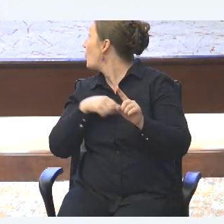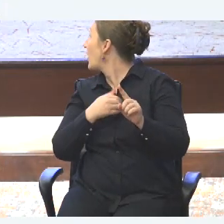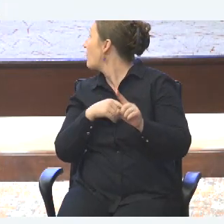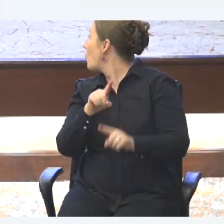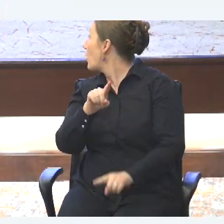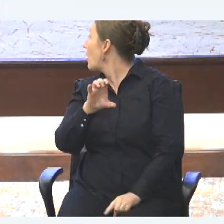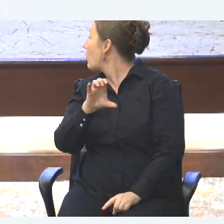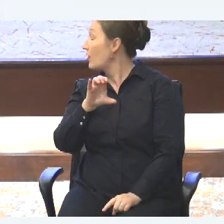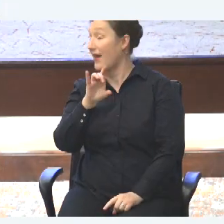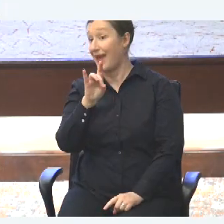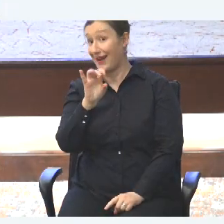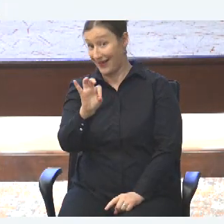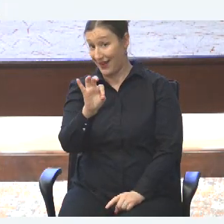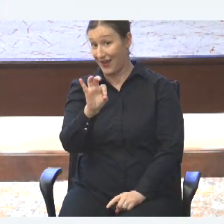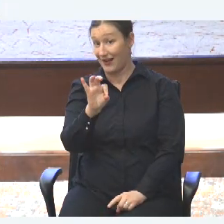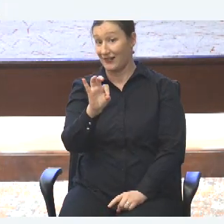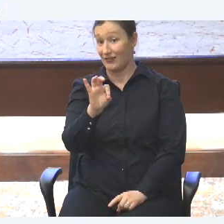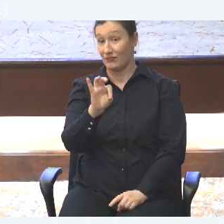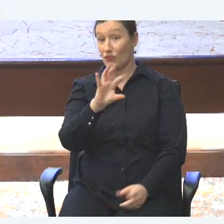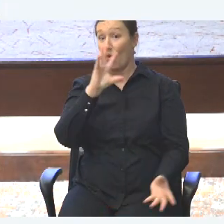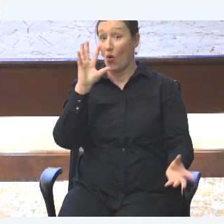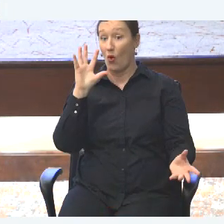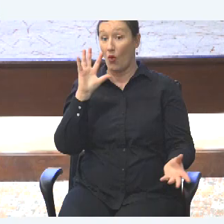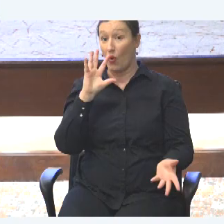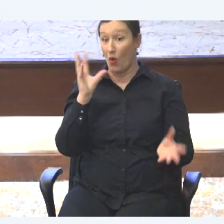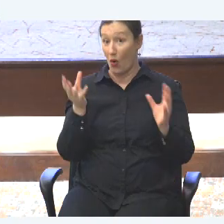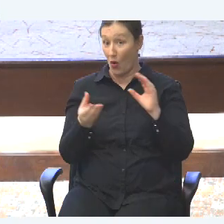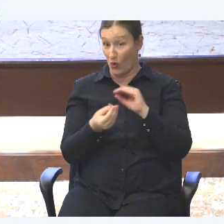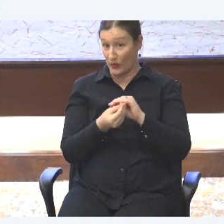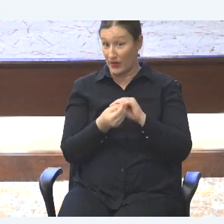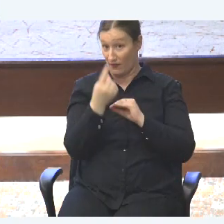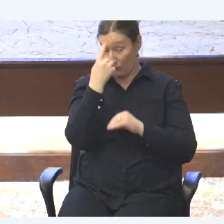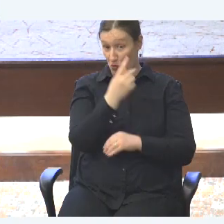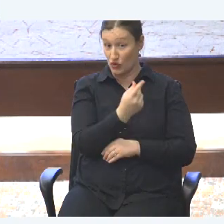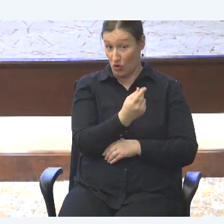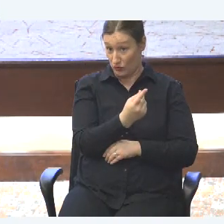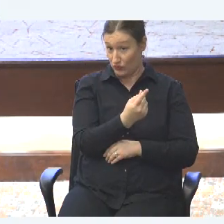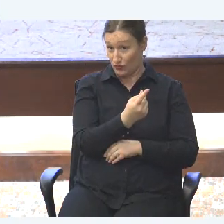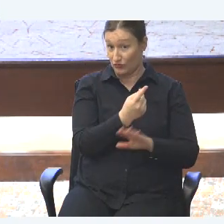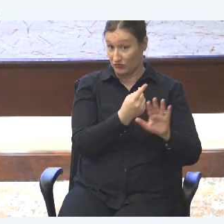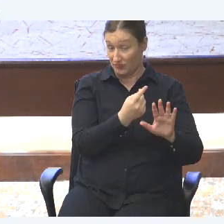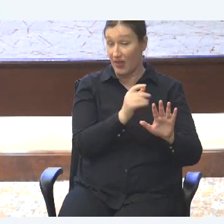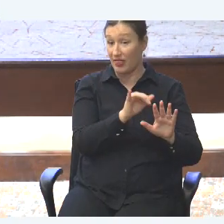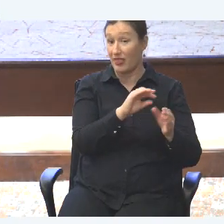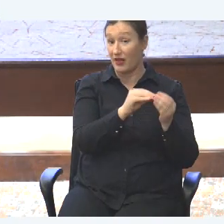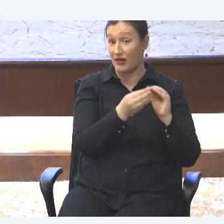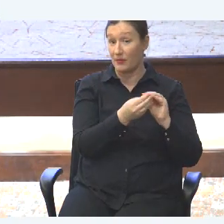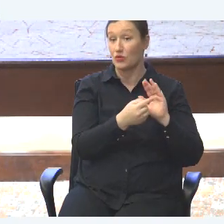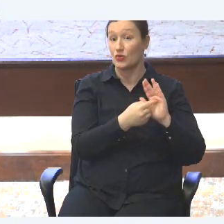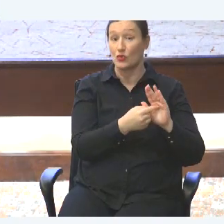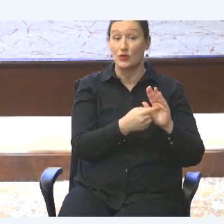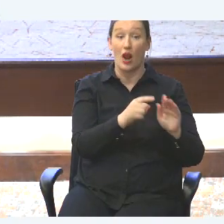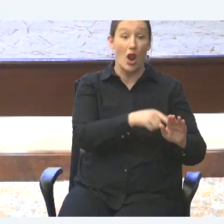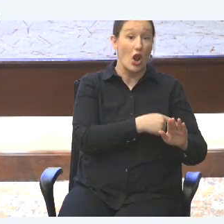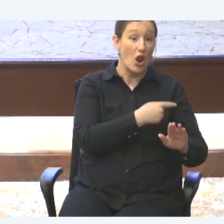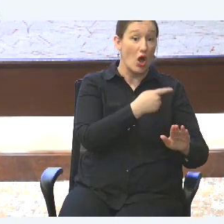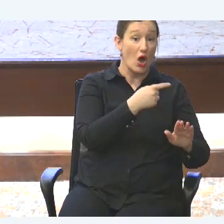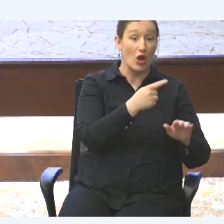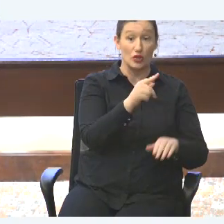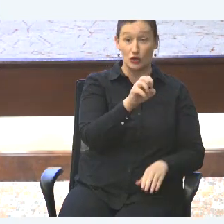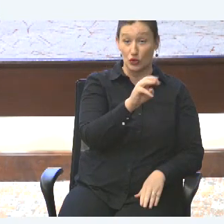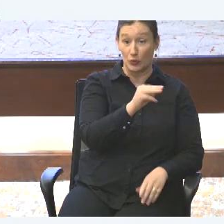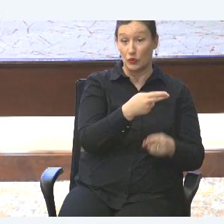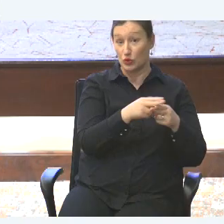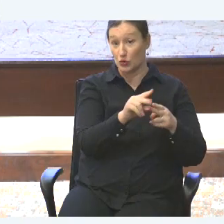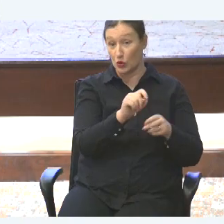capacity for care number for dogs. This number reflects the long-term and short-term kennels, as well as puppy